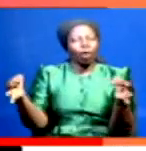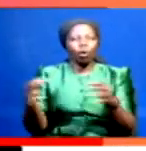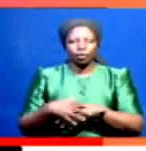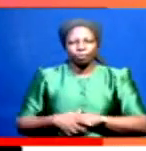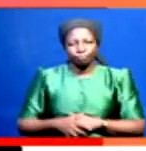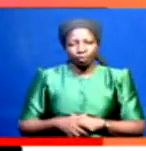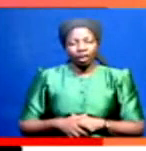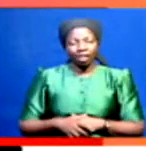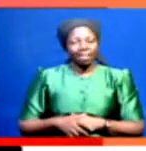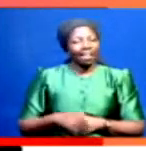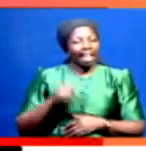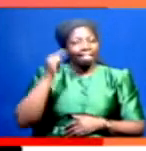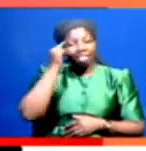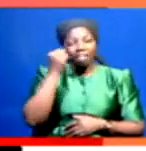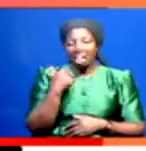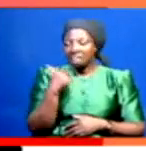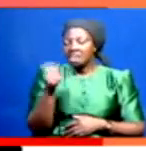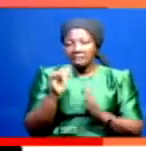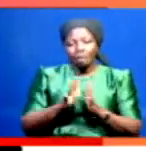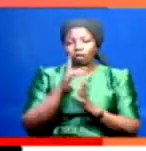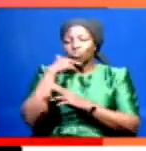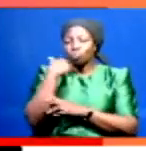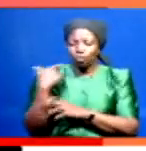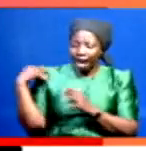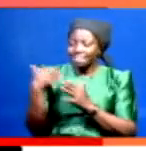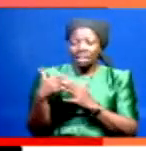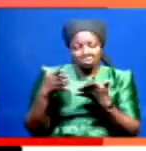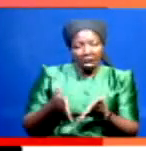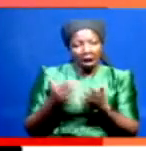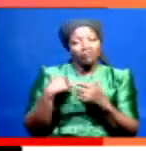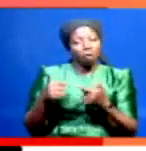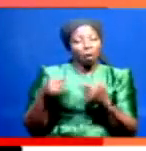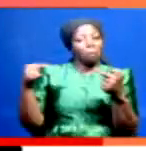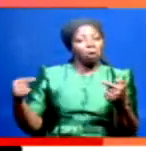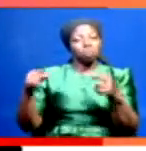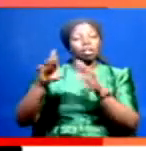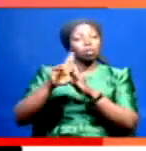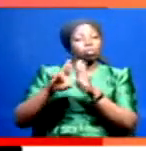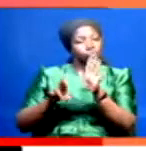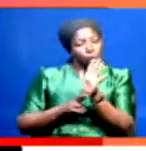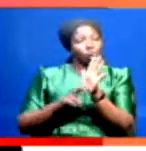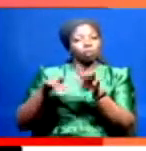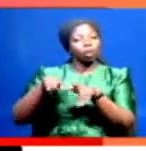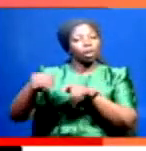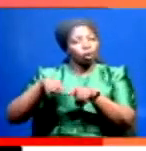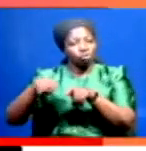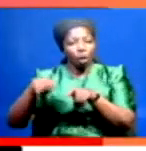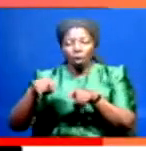not think there is anyone who has ever been against regulation. The question has been how.